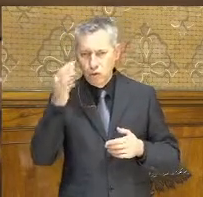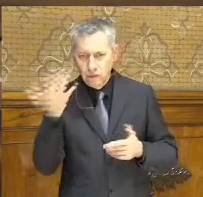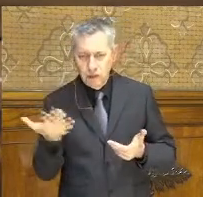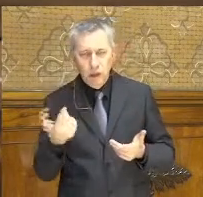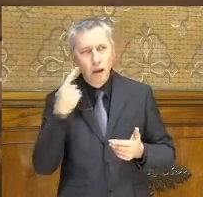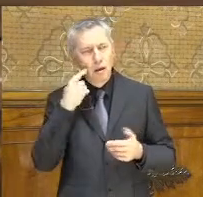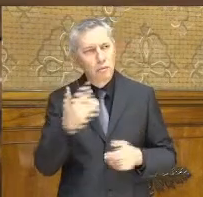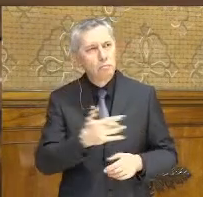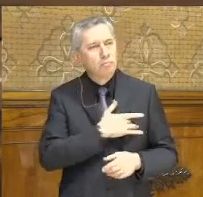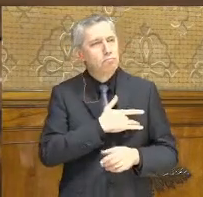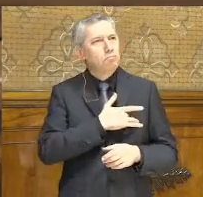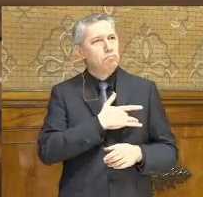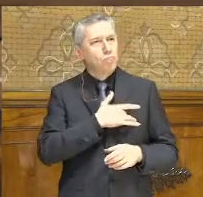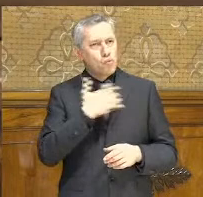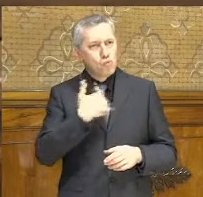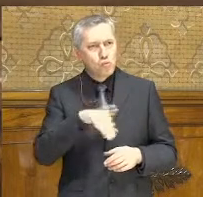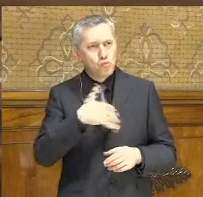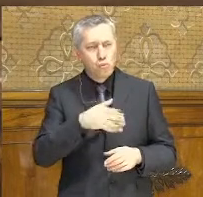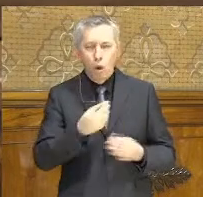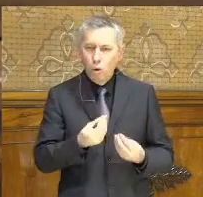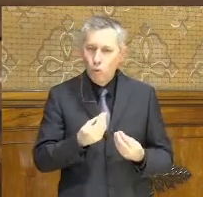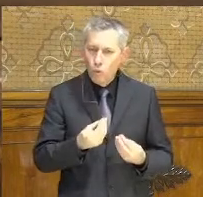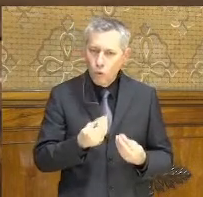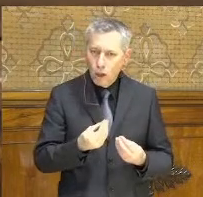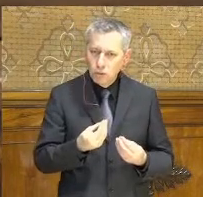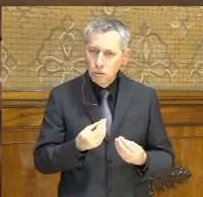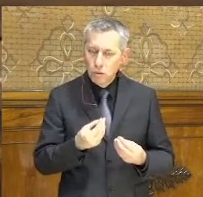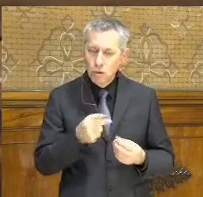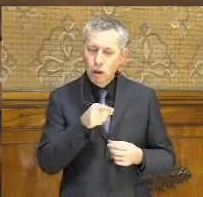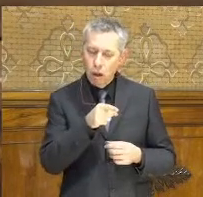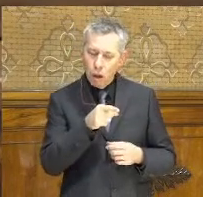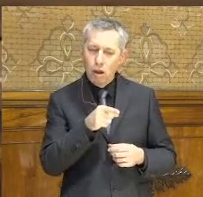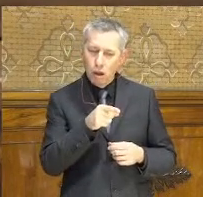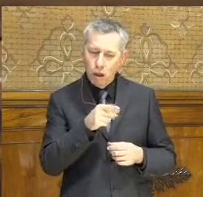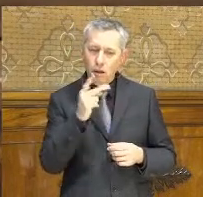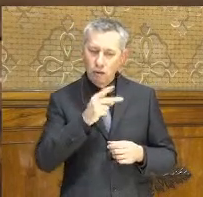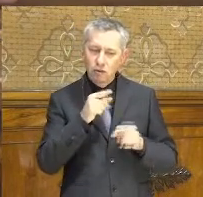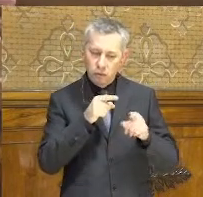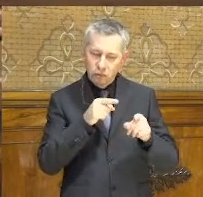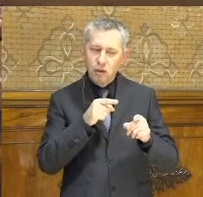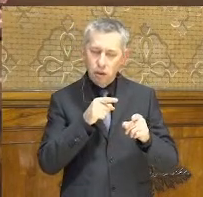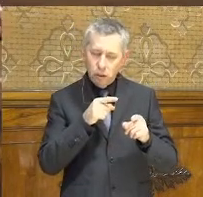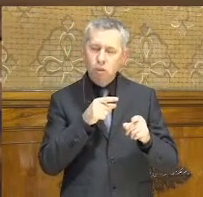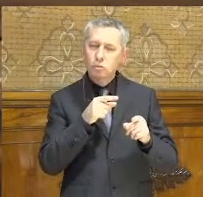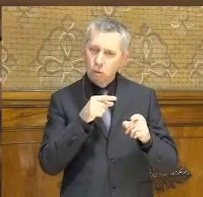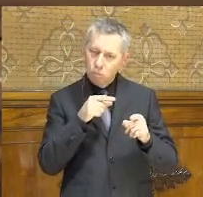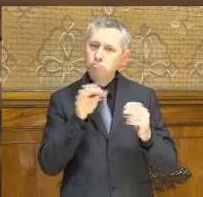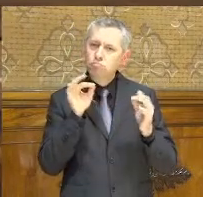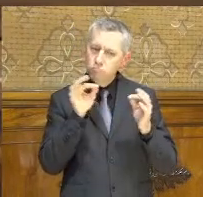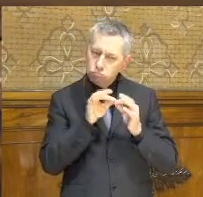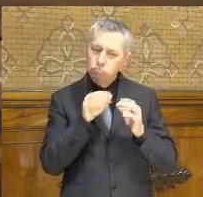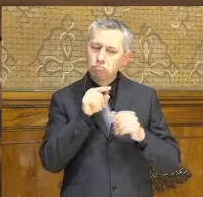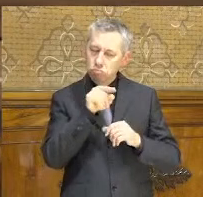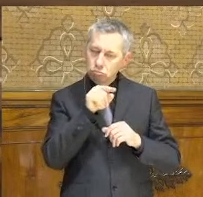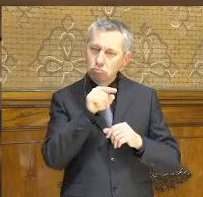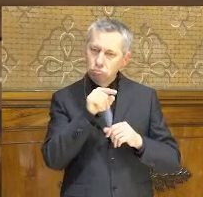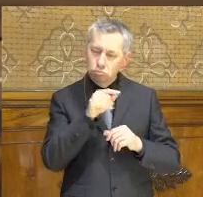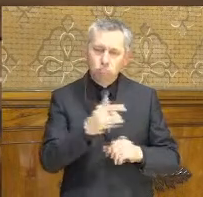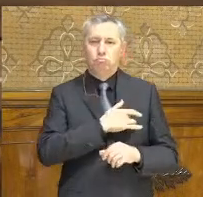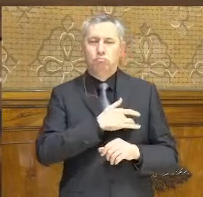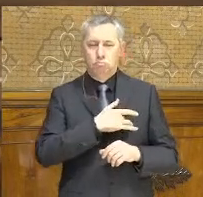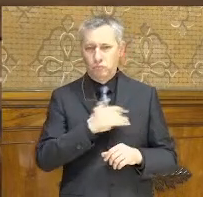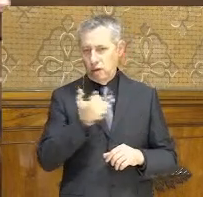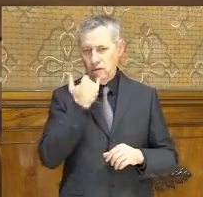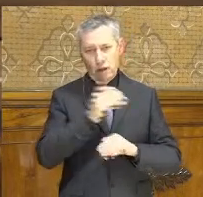with something that hits the point about justice and injustice